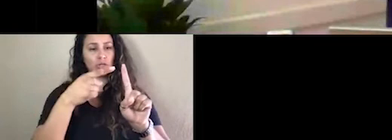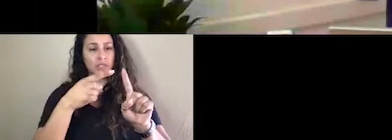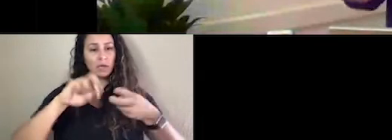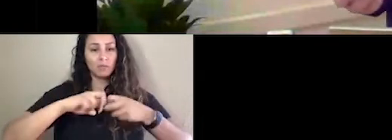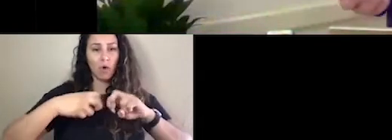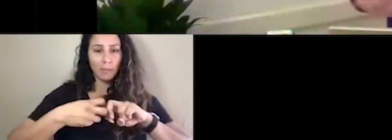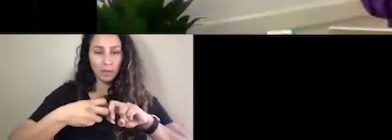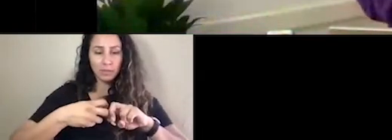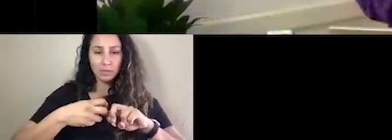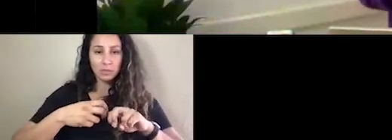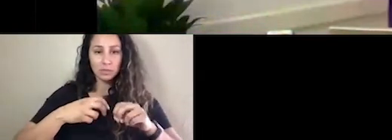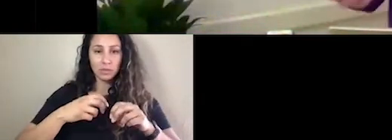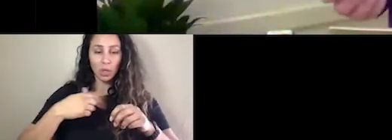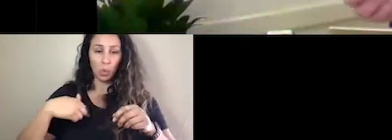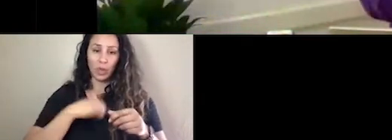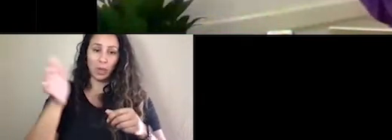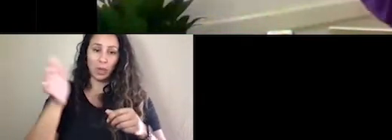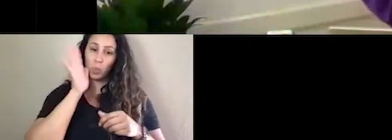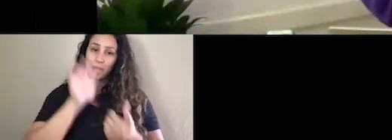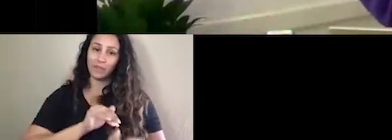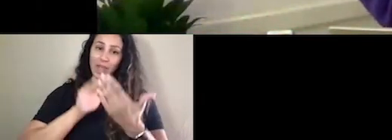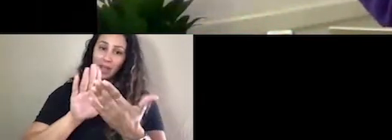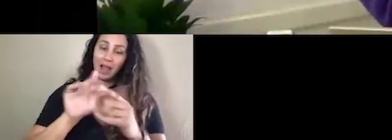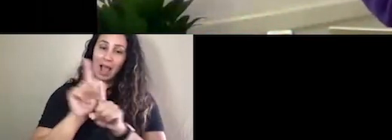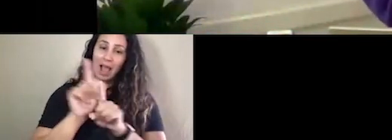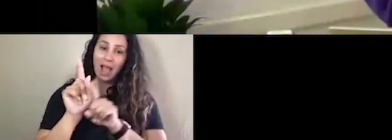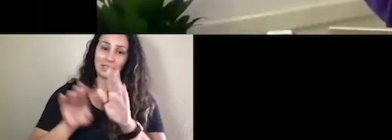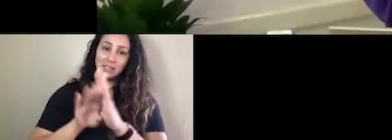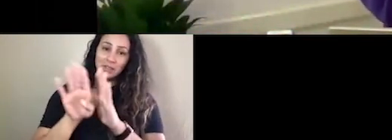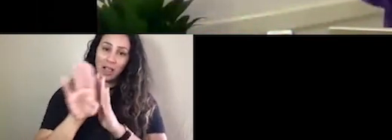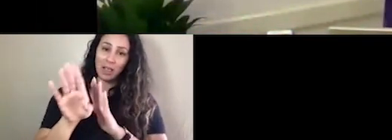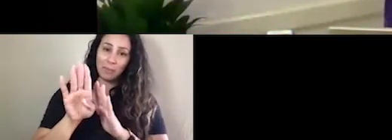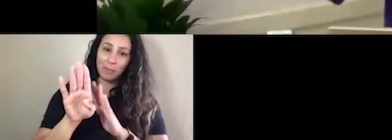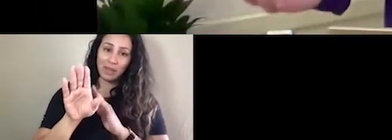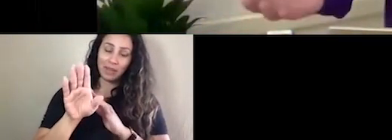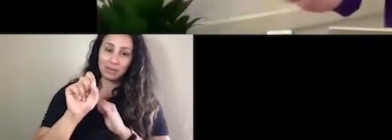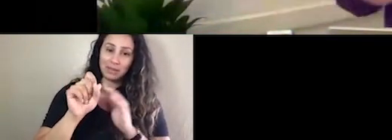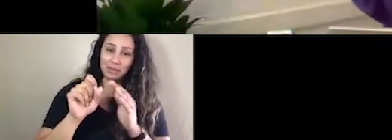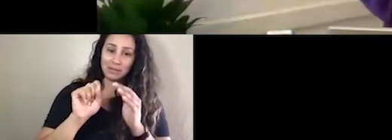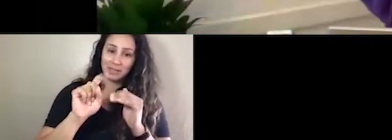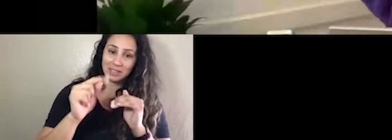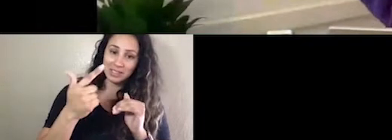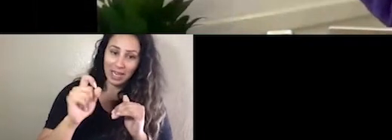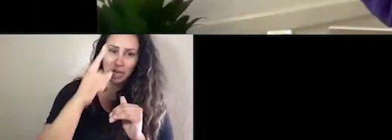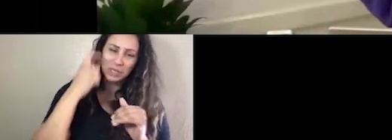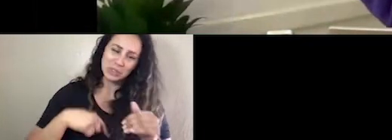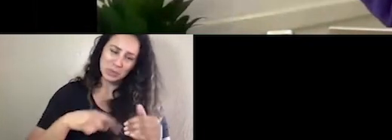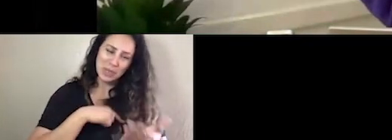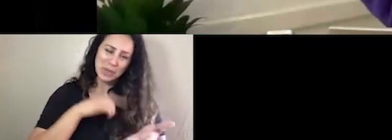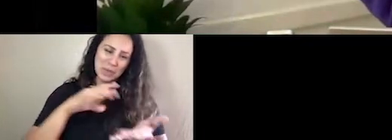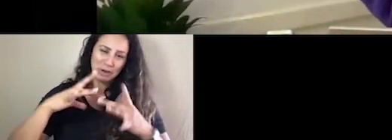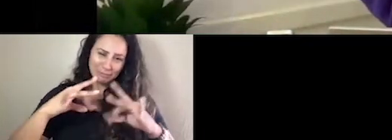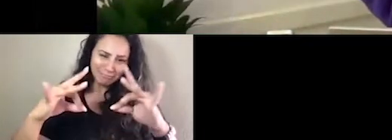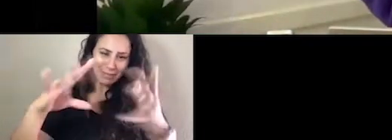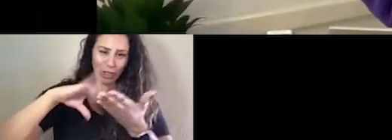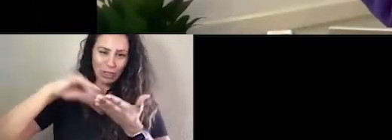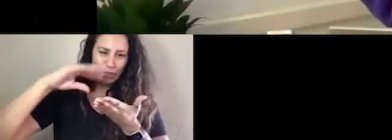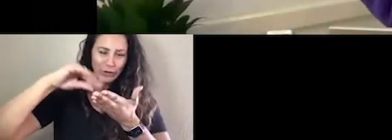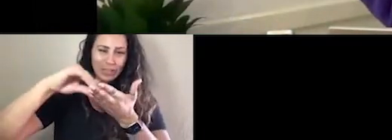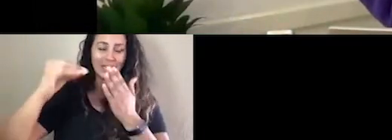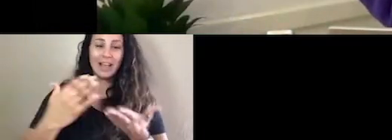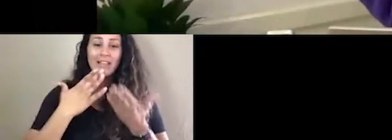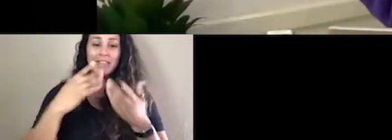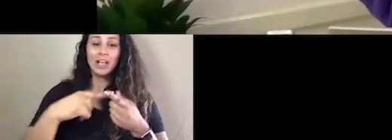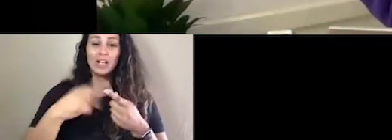would have encountered at the development stage just because, well, we were learning. And thanks to